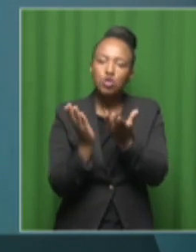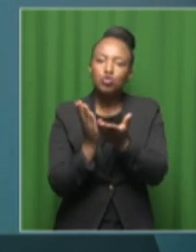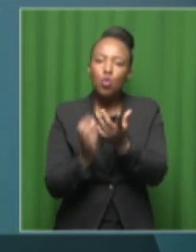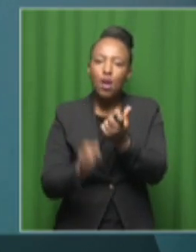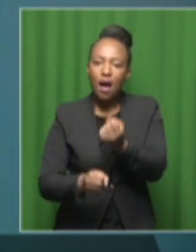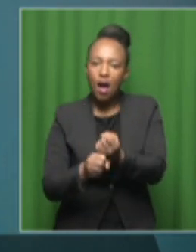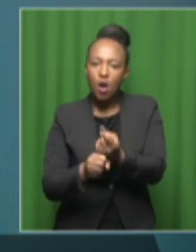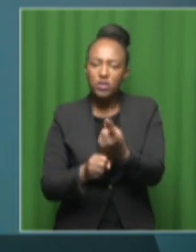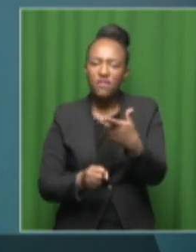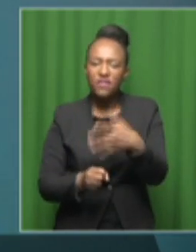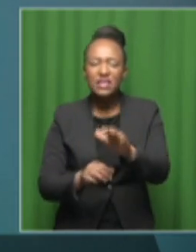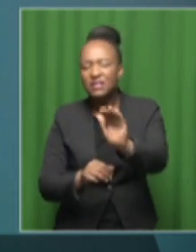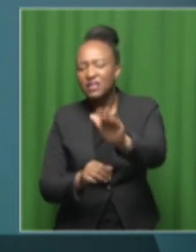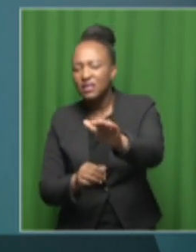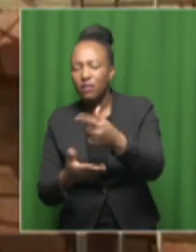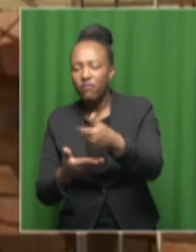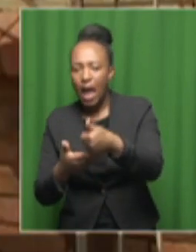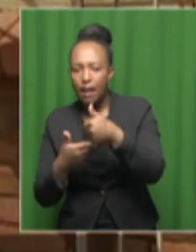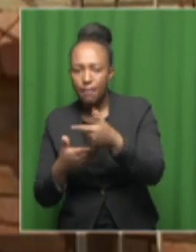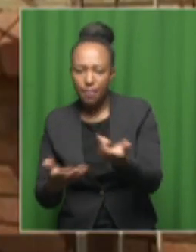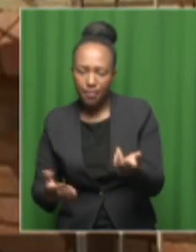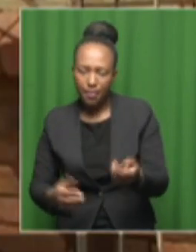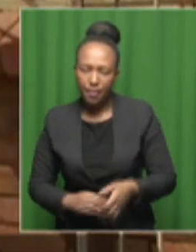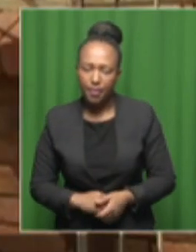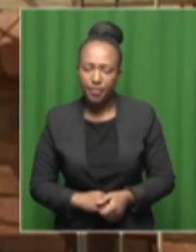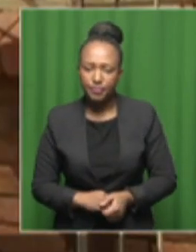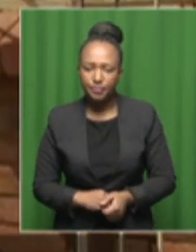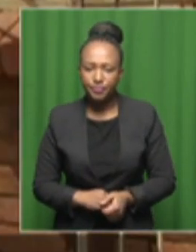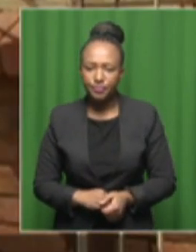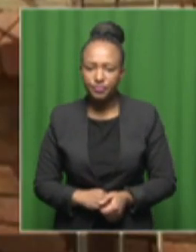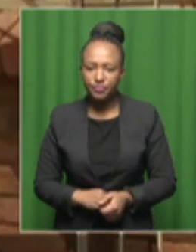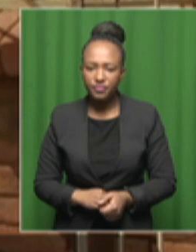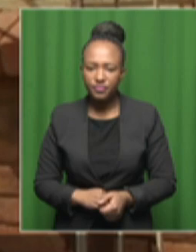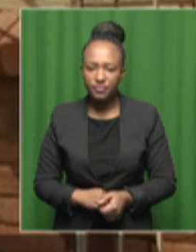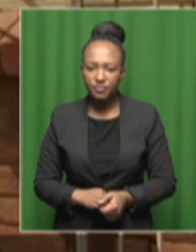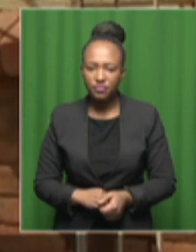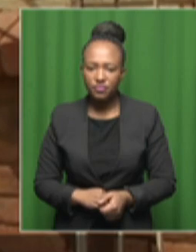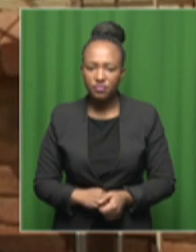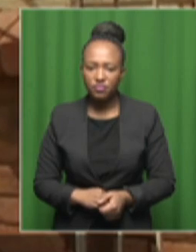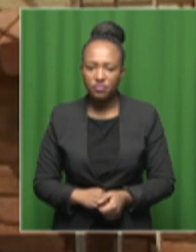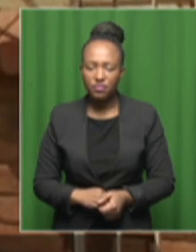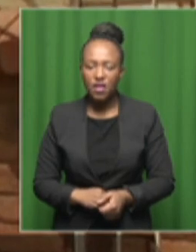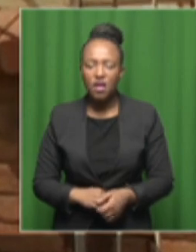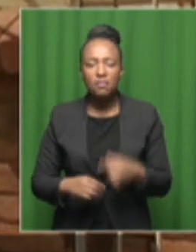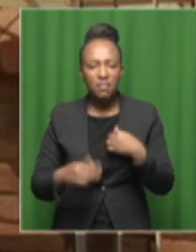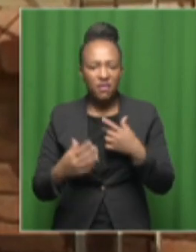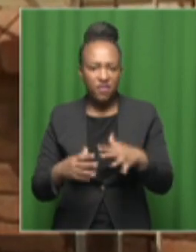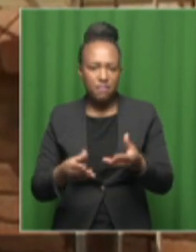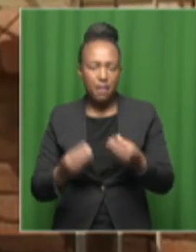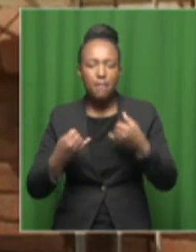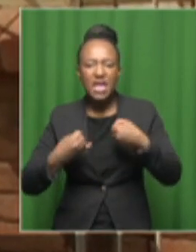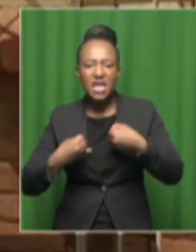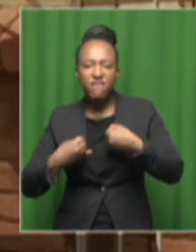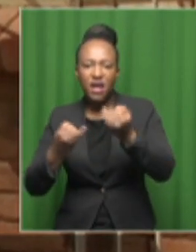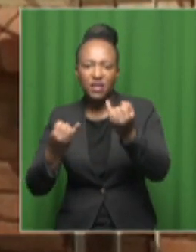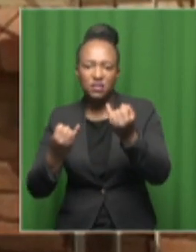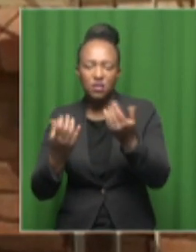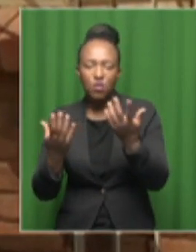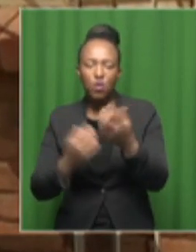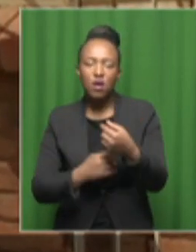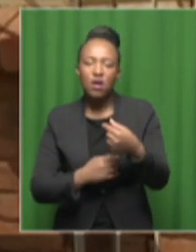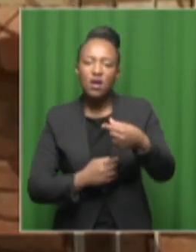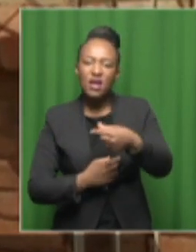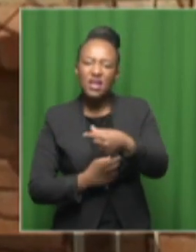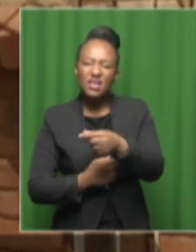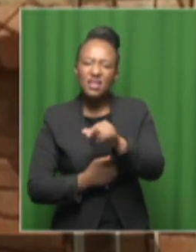have asked her for assistance. I got an invite from Giani. What's the